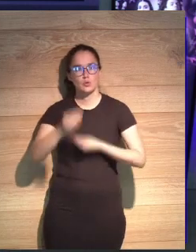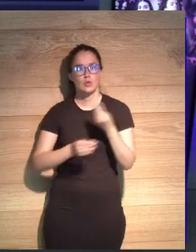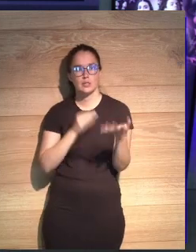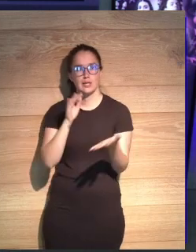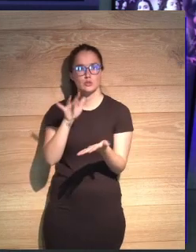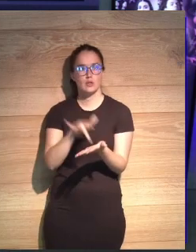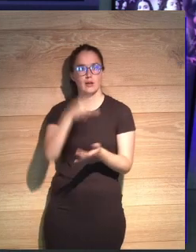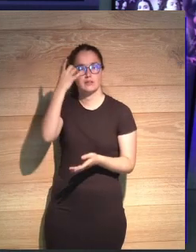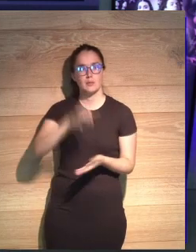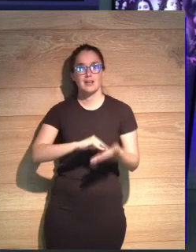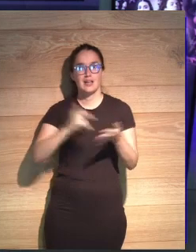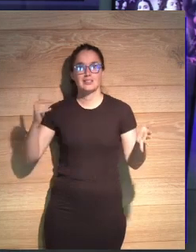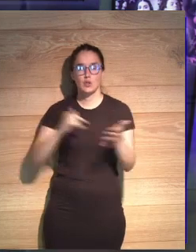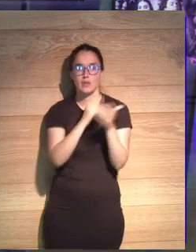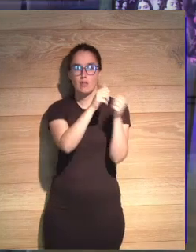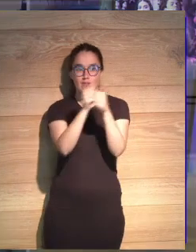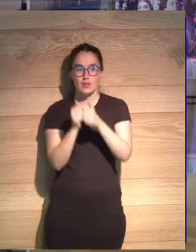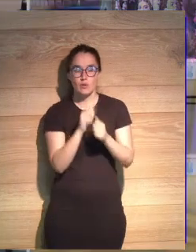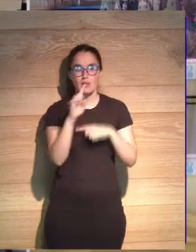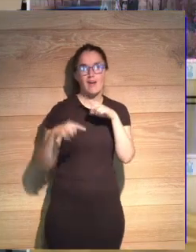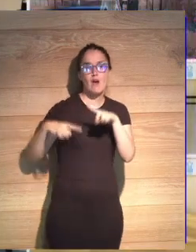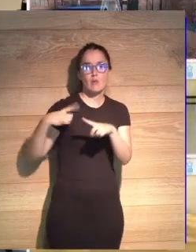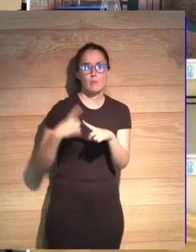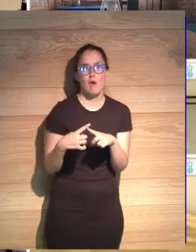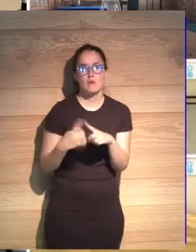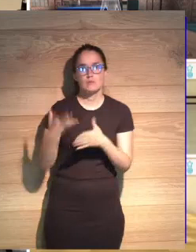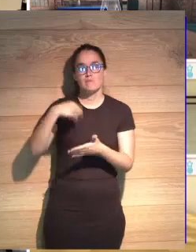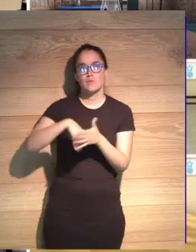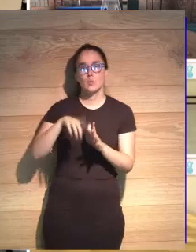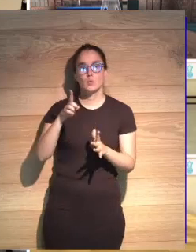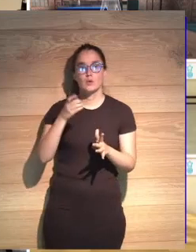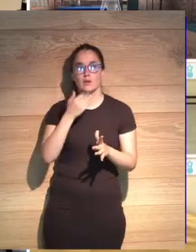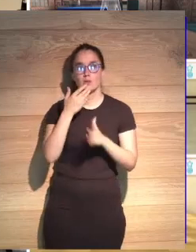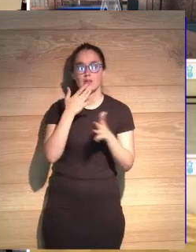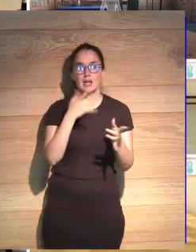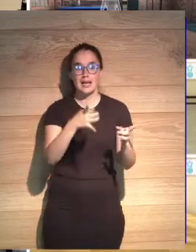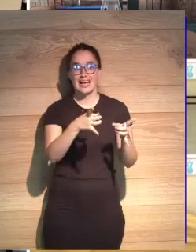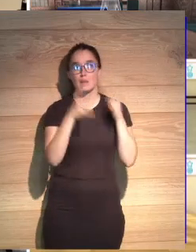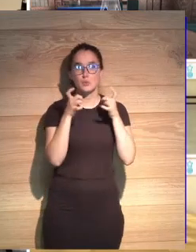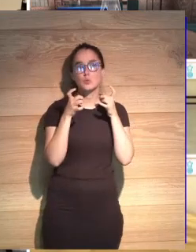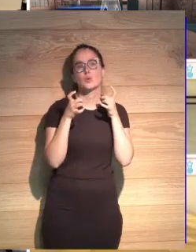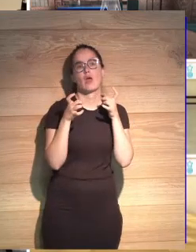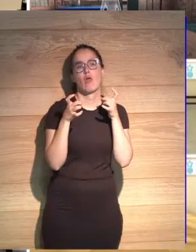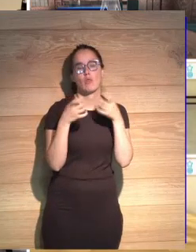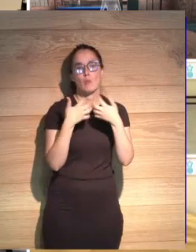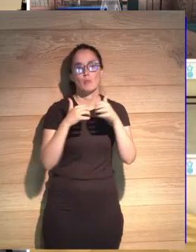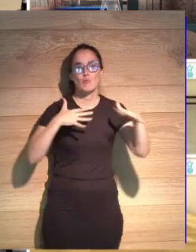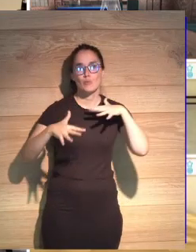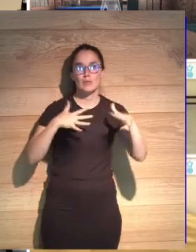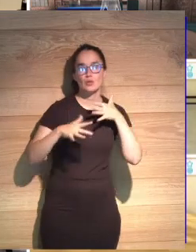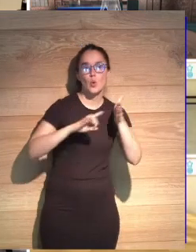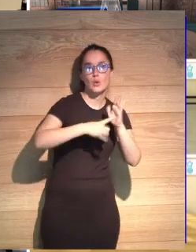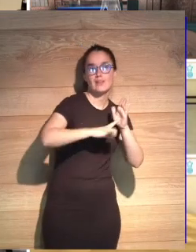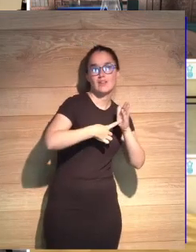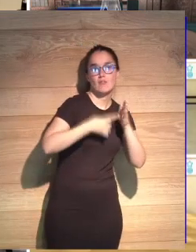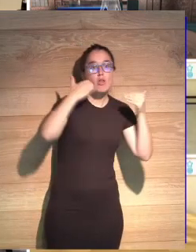This is one of the uses of video game technology. If we also introduce a device